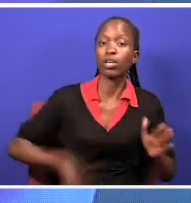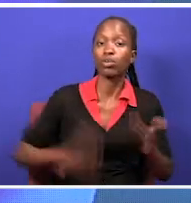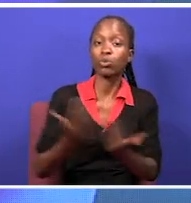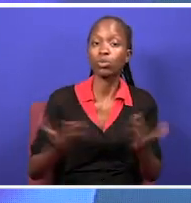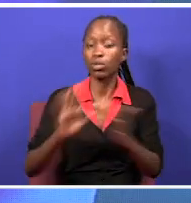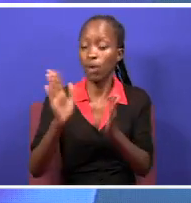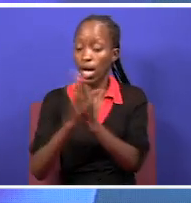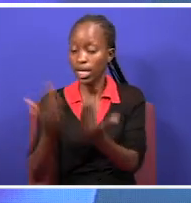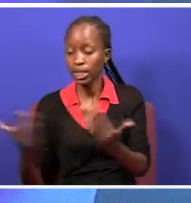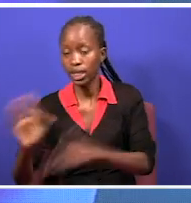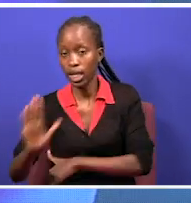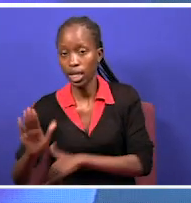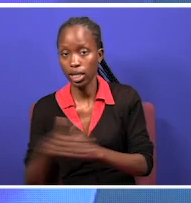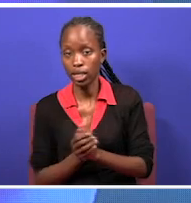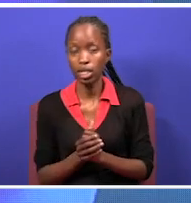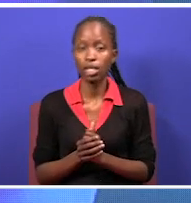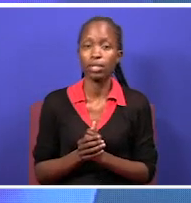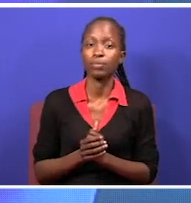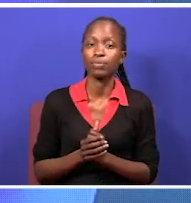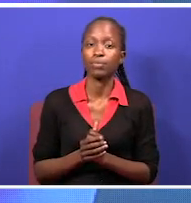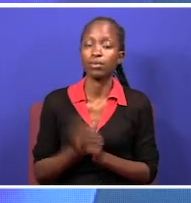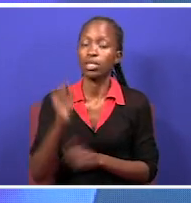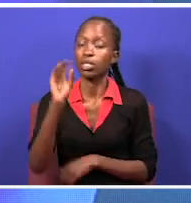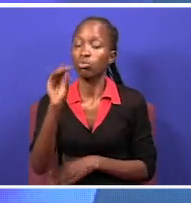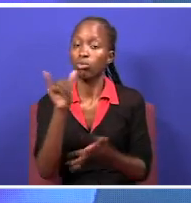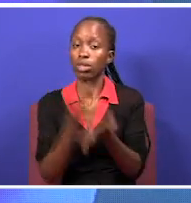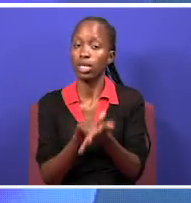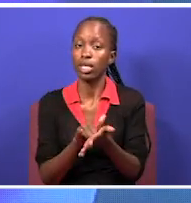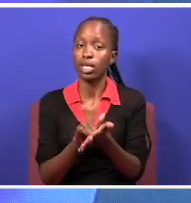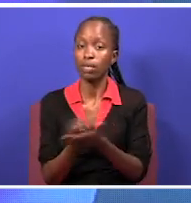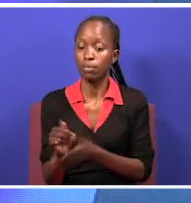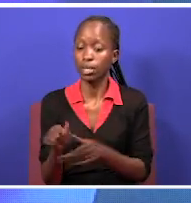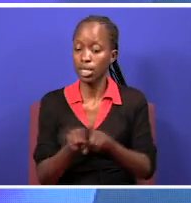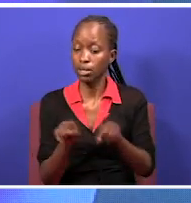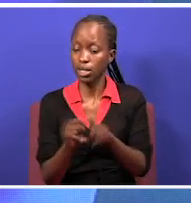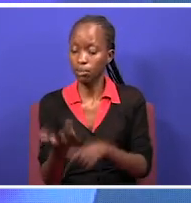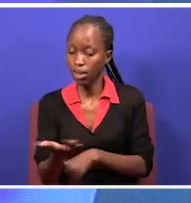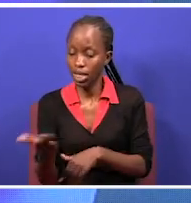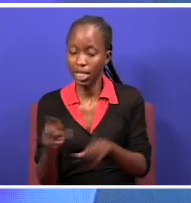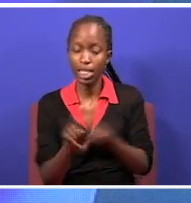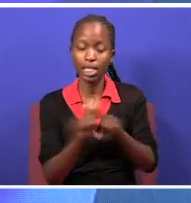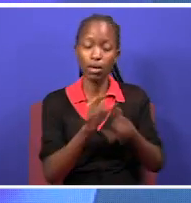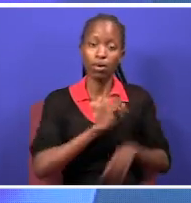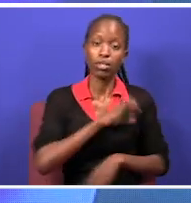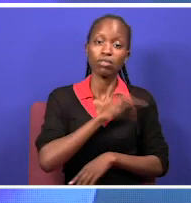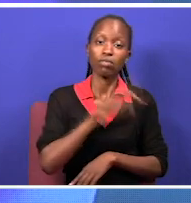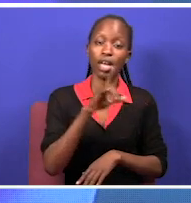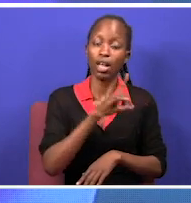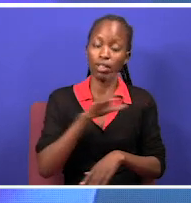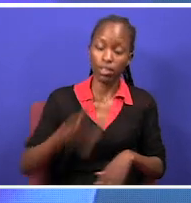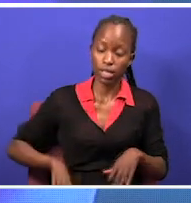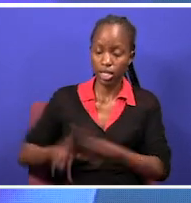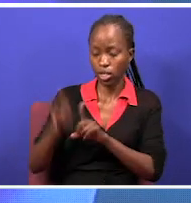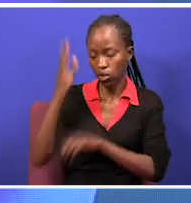their children so that they too, as you have feared me, as you have known